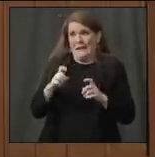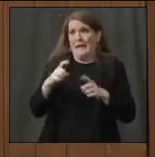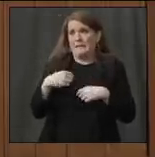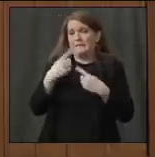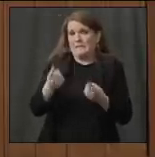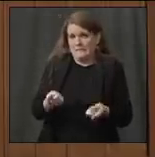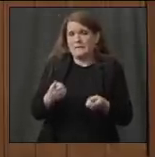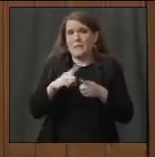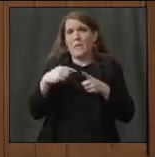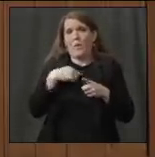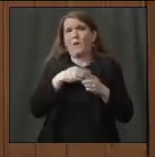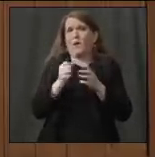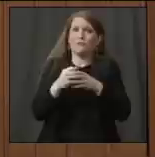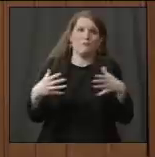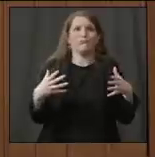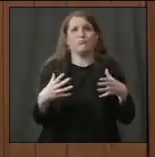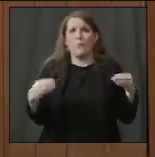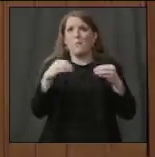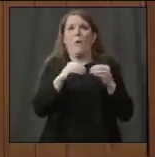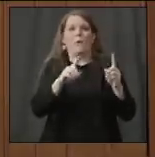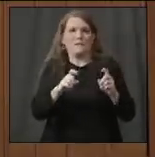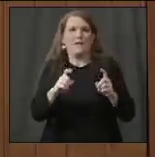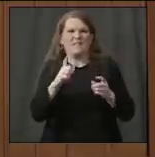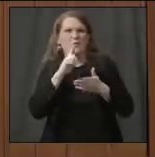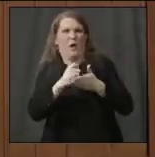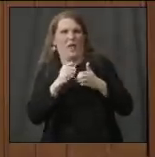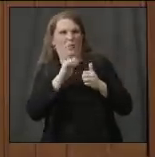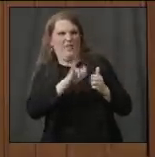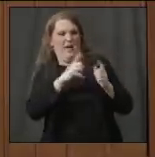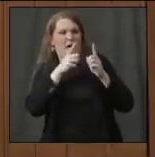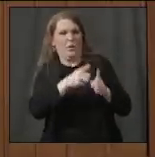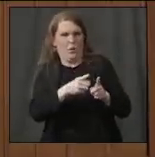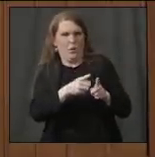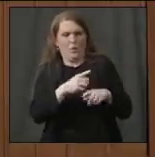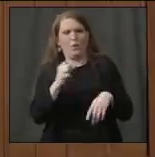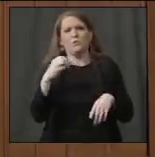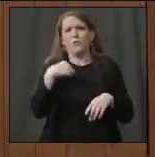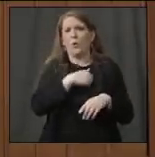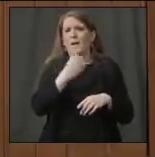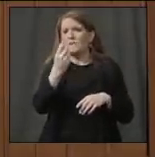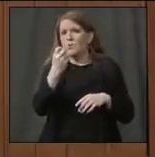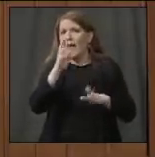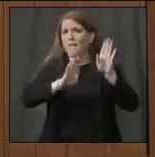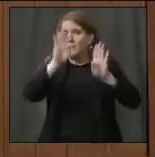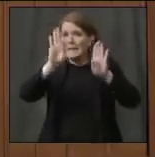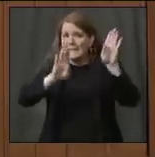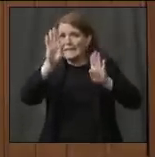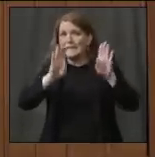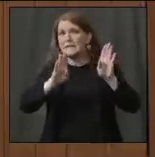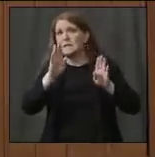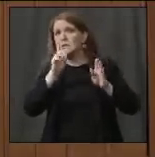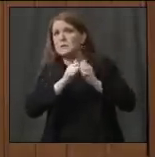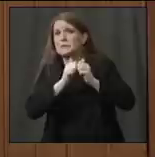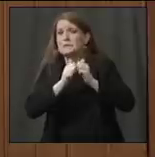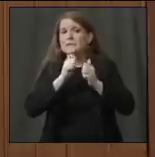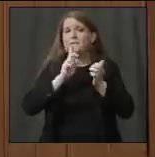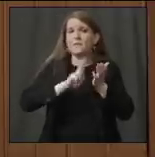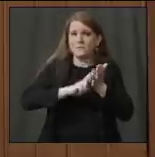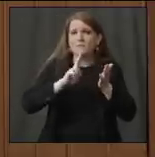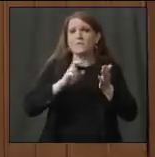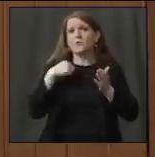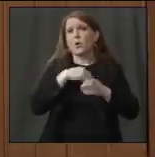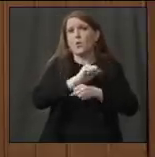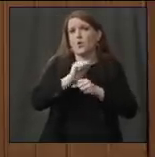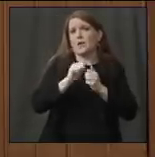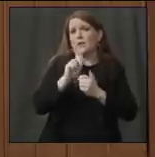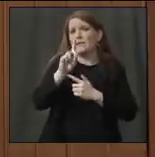12 responses, and we're working through those with our Department of Public Health team and the procurement team at DAS to start making